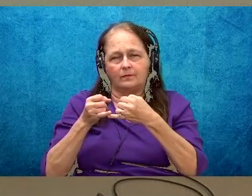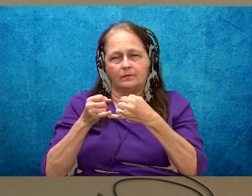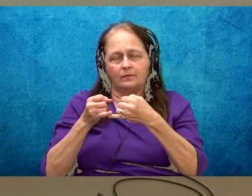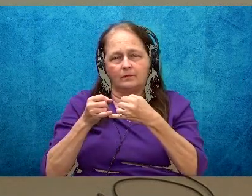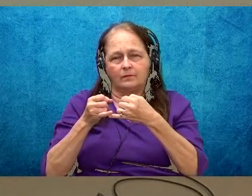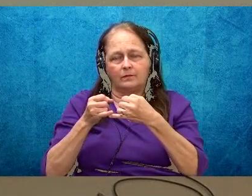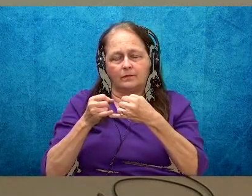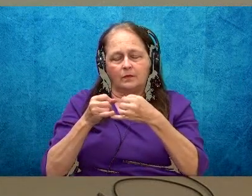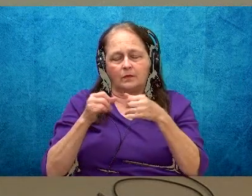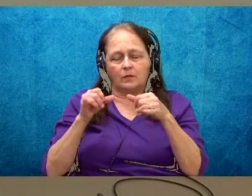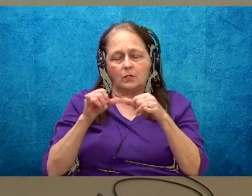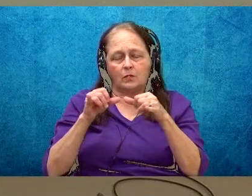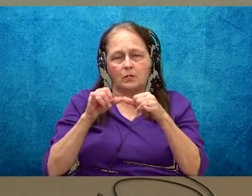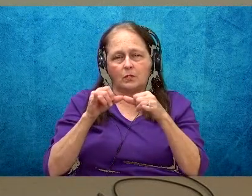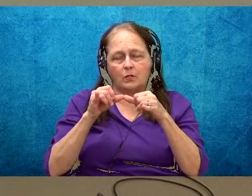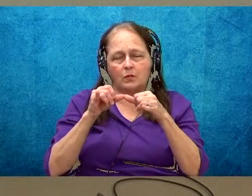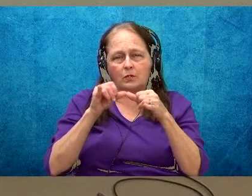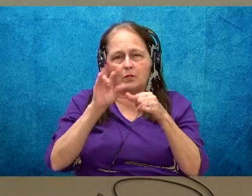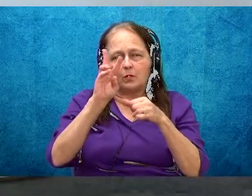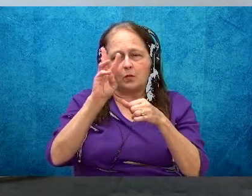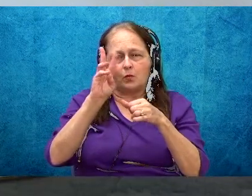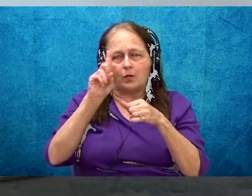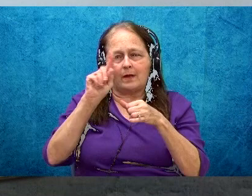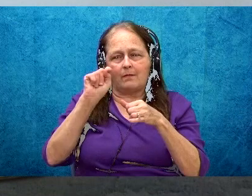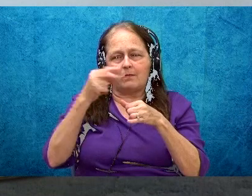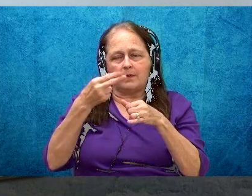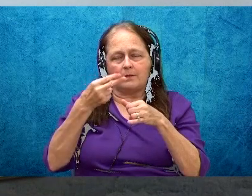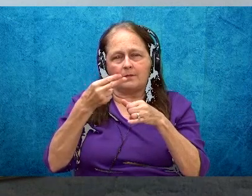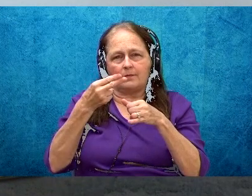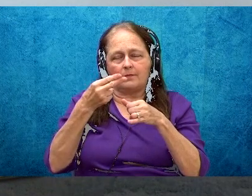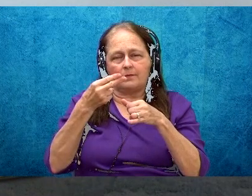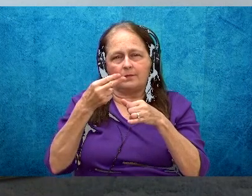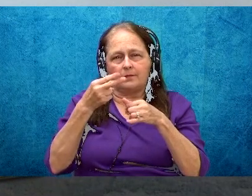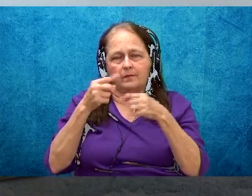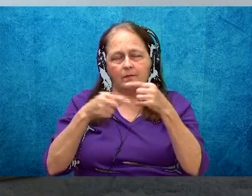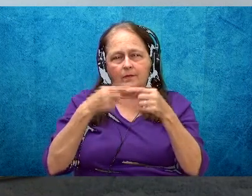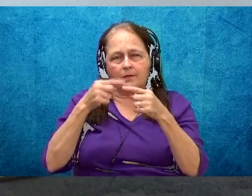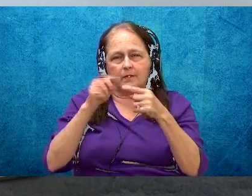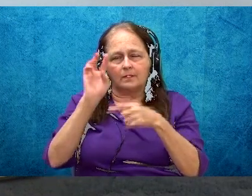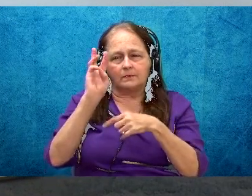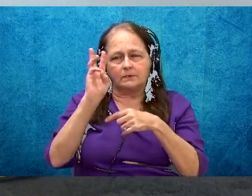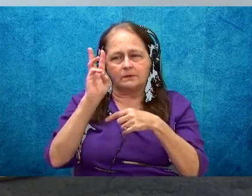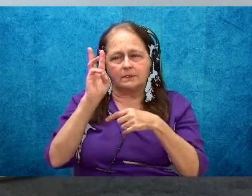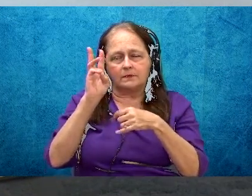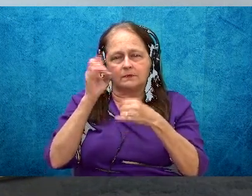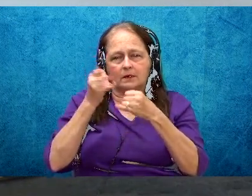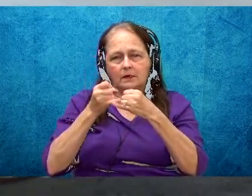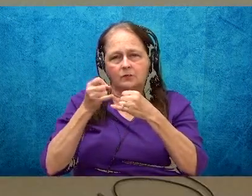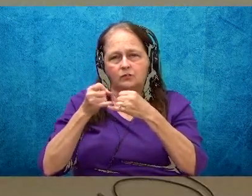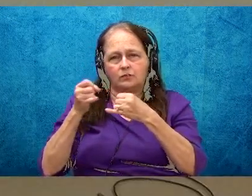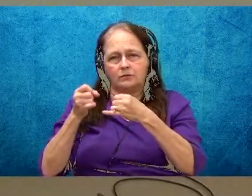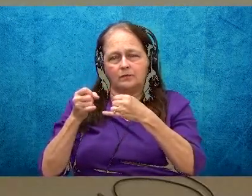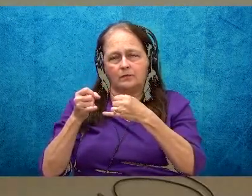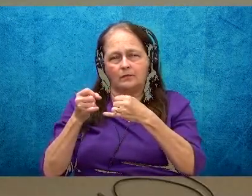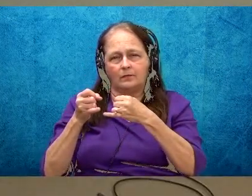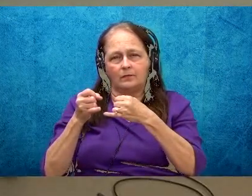And the width of this box is about 6 inches.